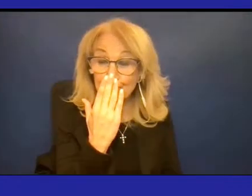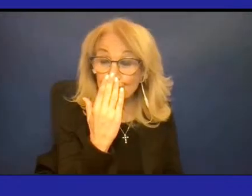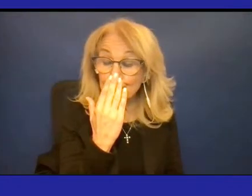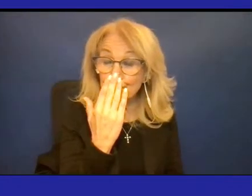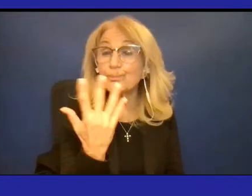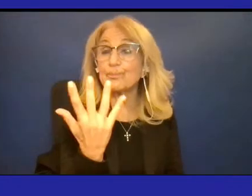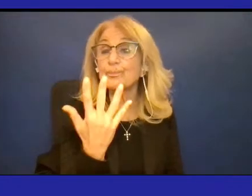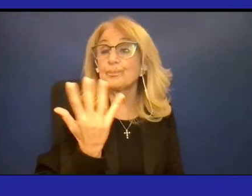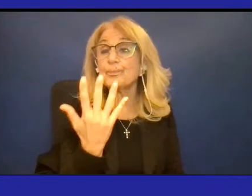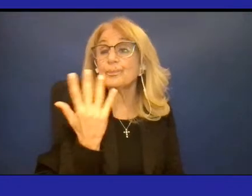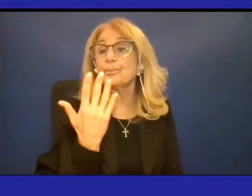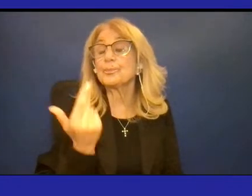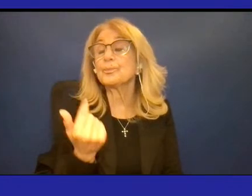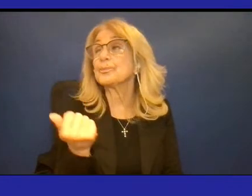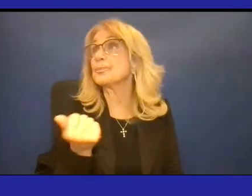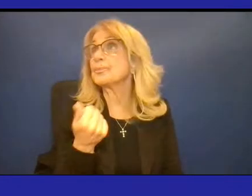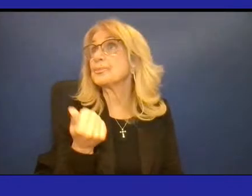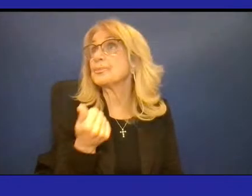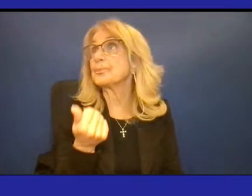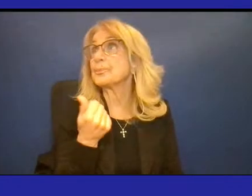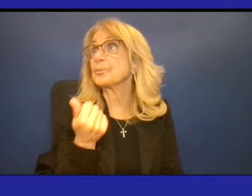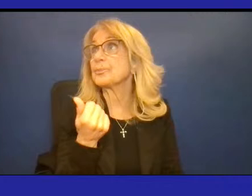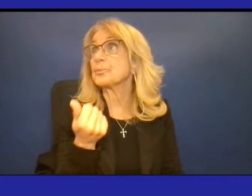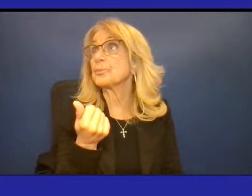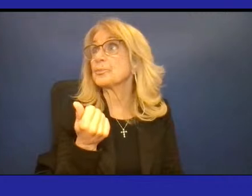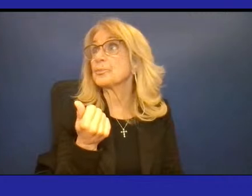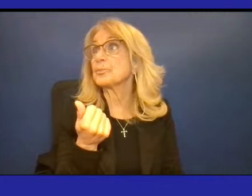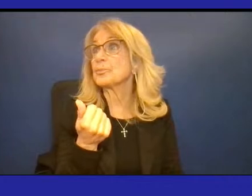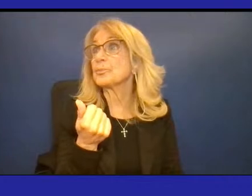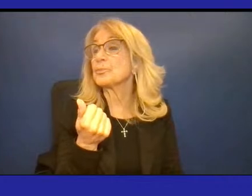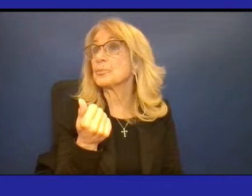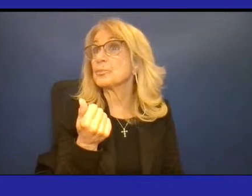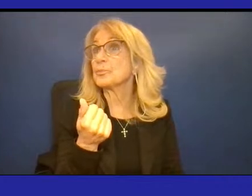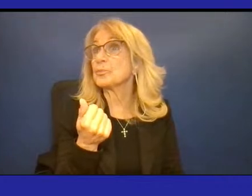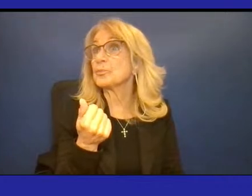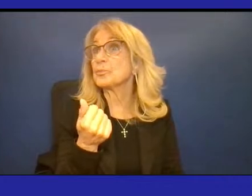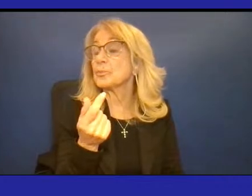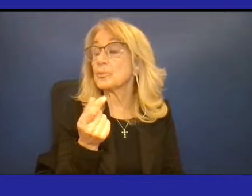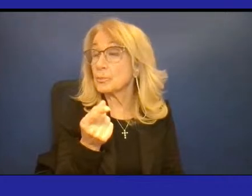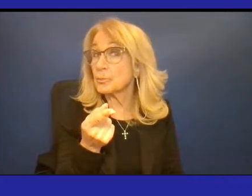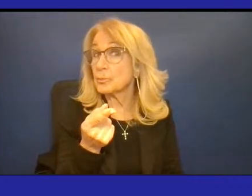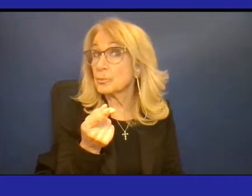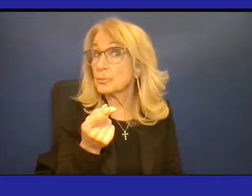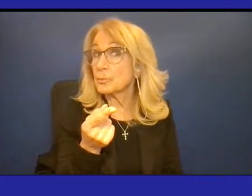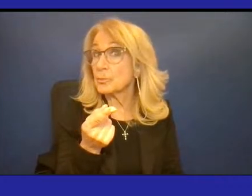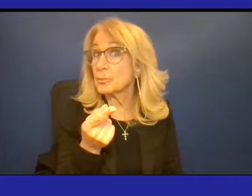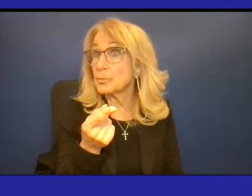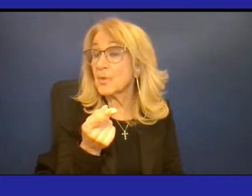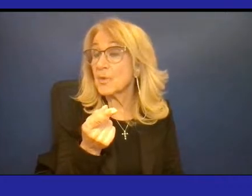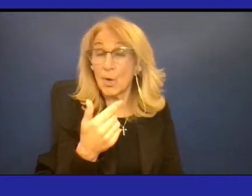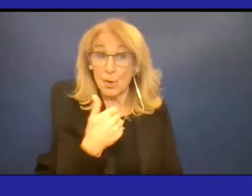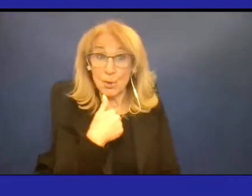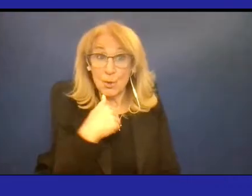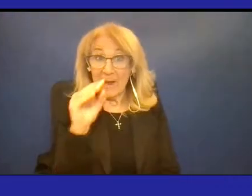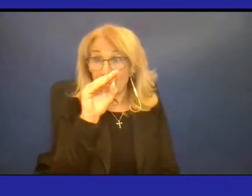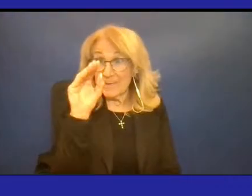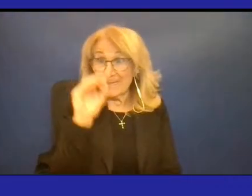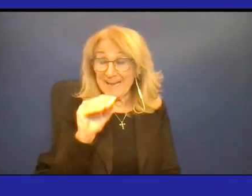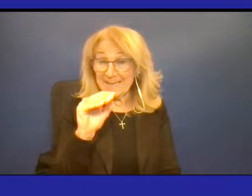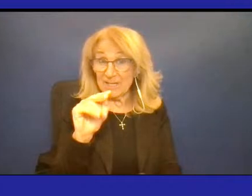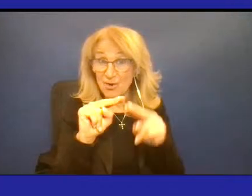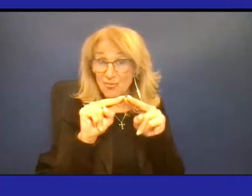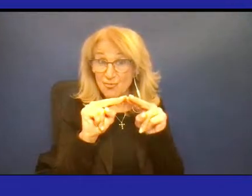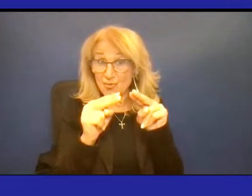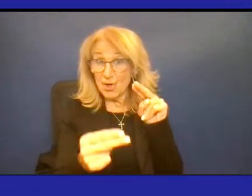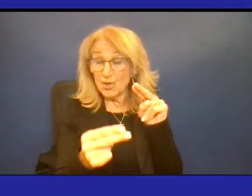but Target reduction. do you actually have percentages reductions, or this is just